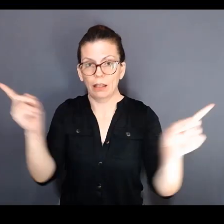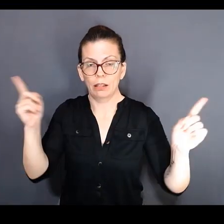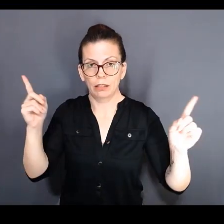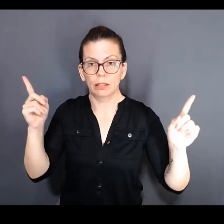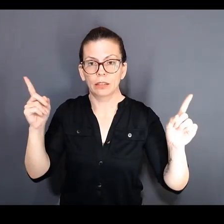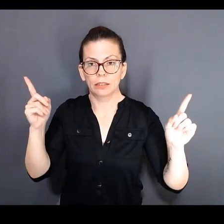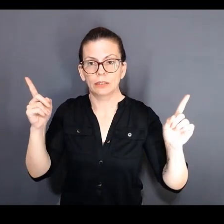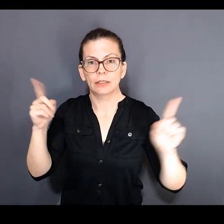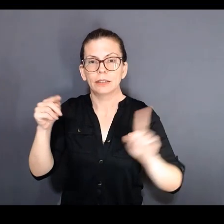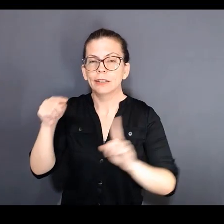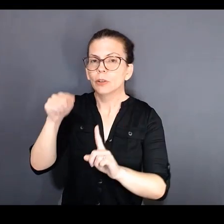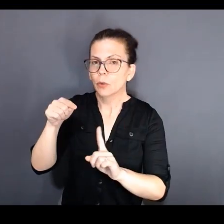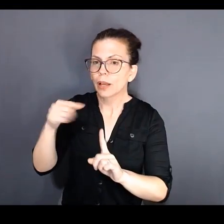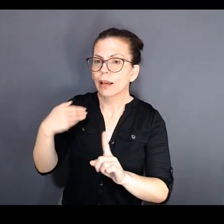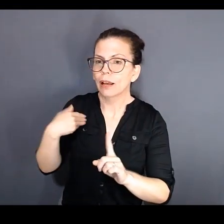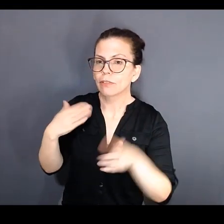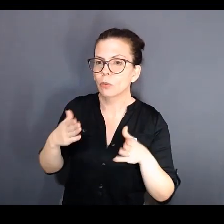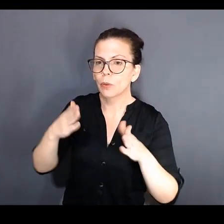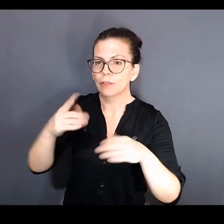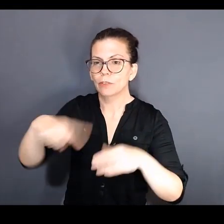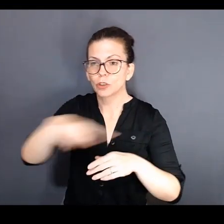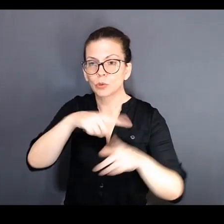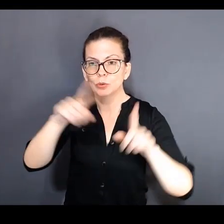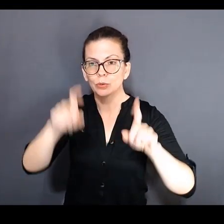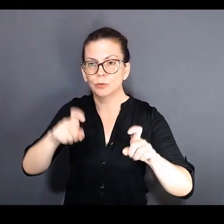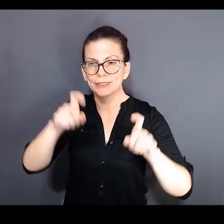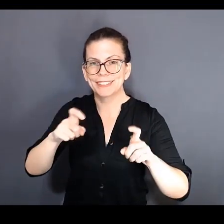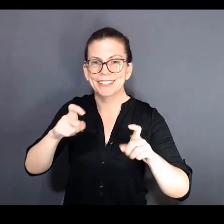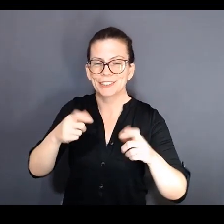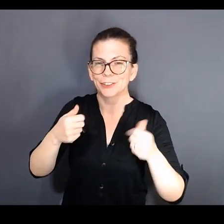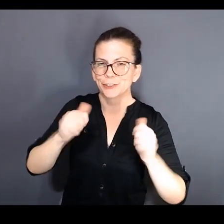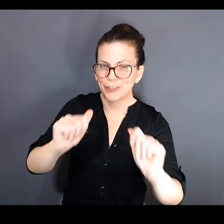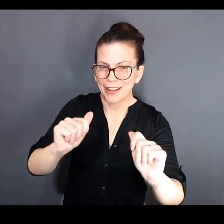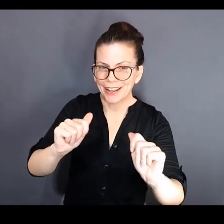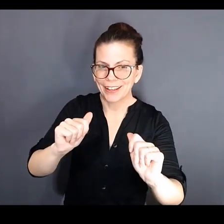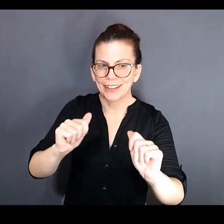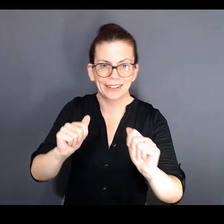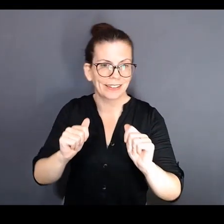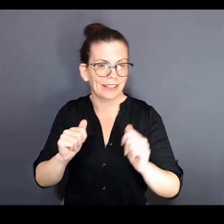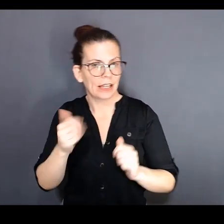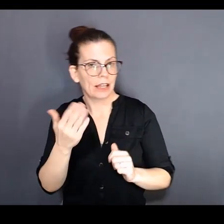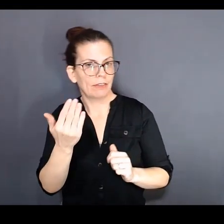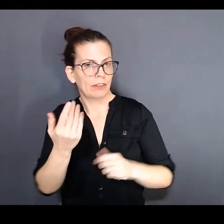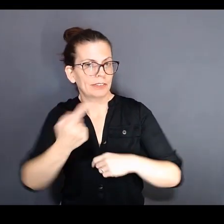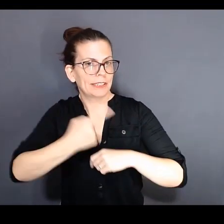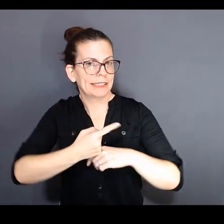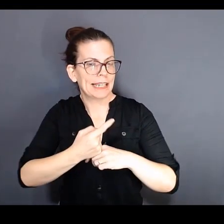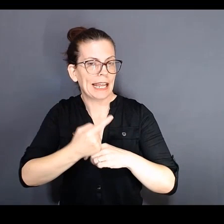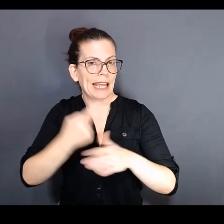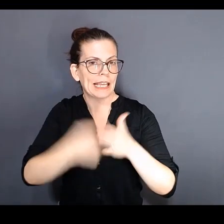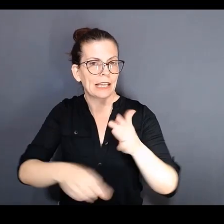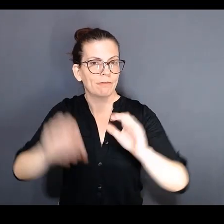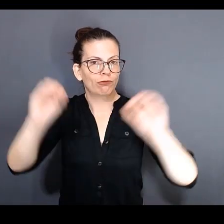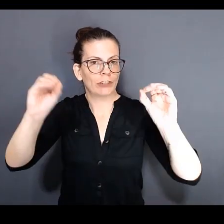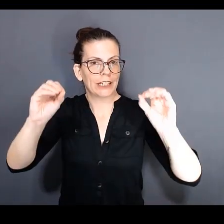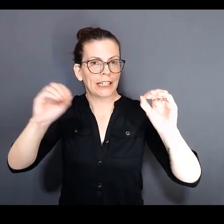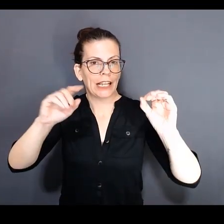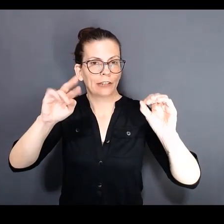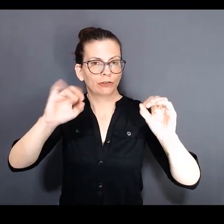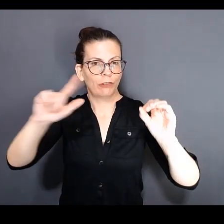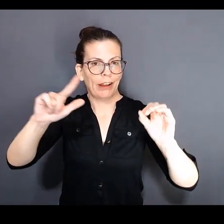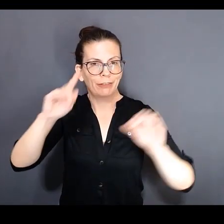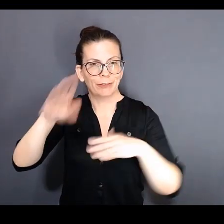Before we close off, I want to tell everybody here that there is a way for you to try this. There is currently